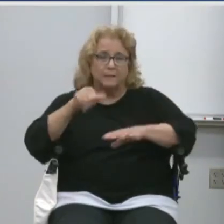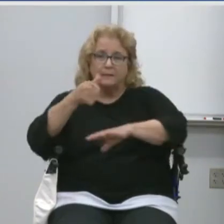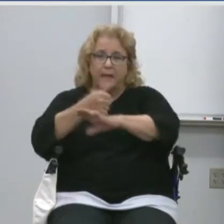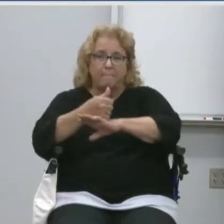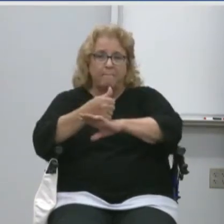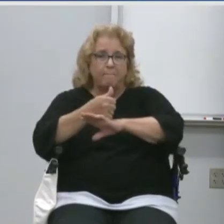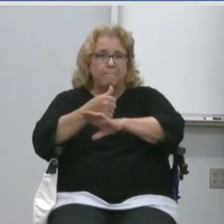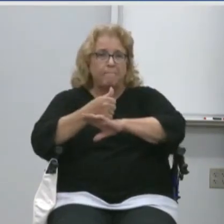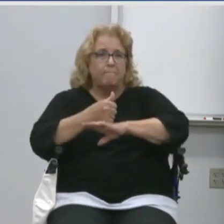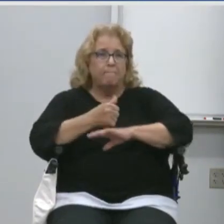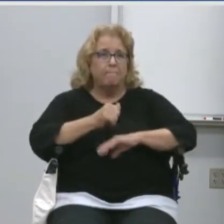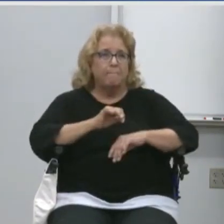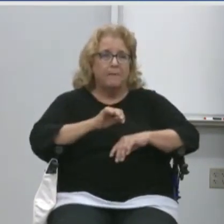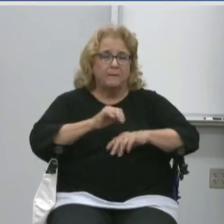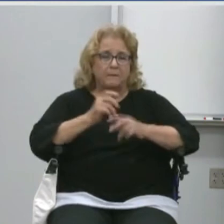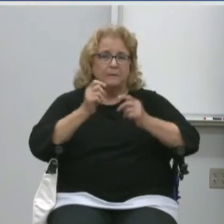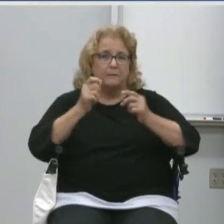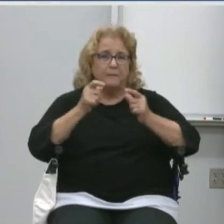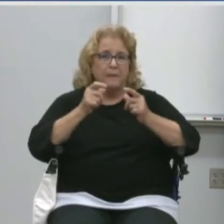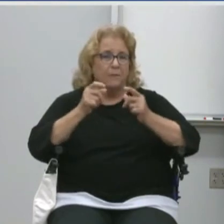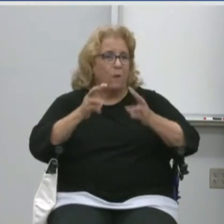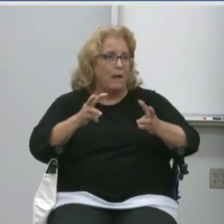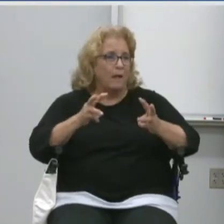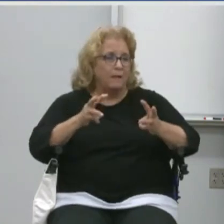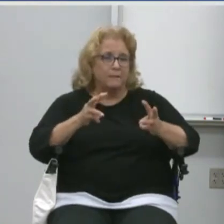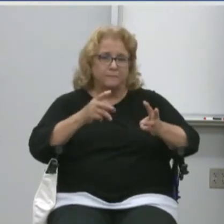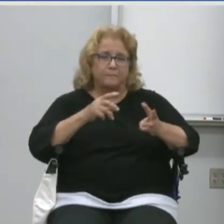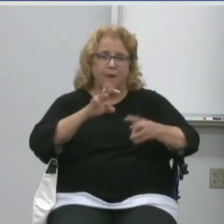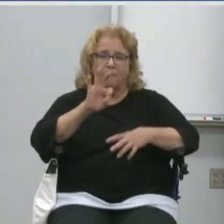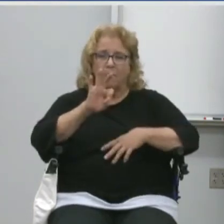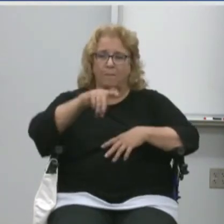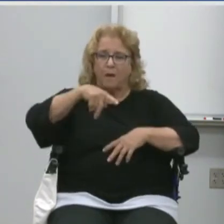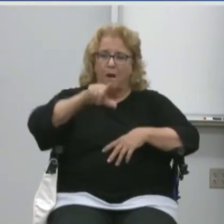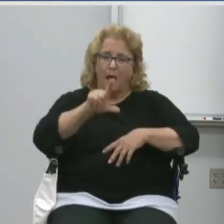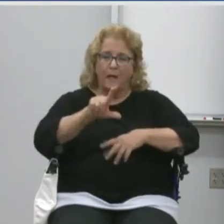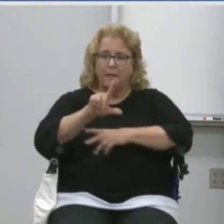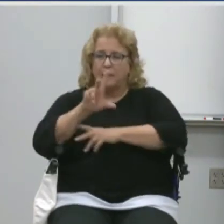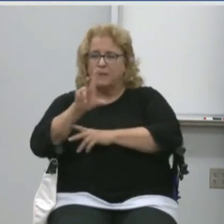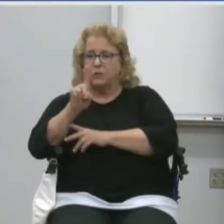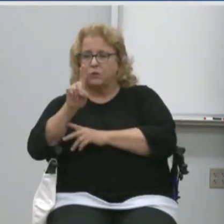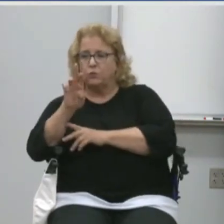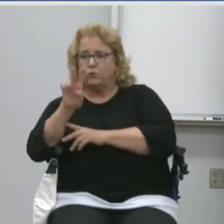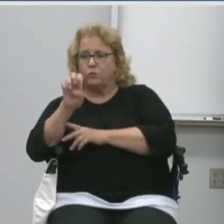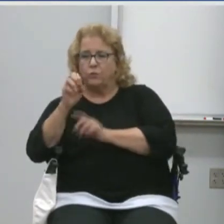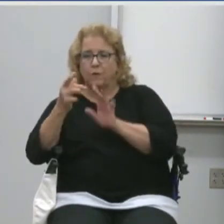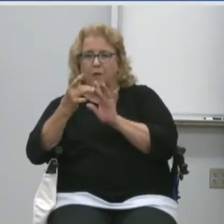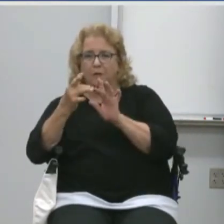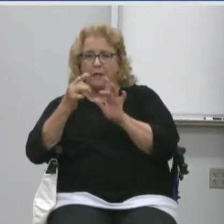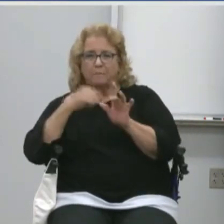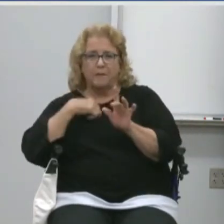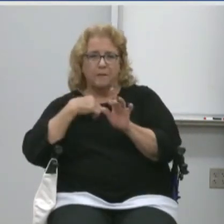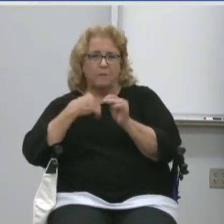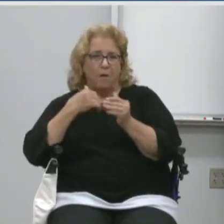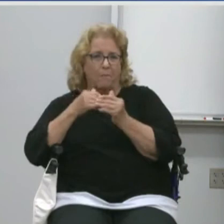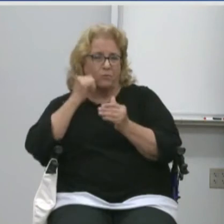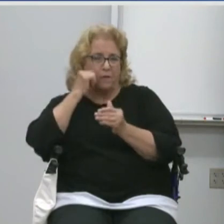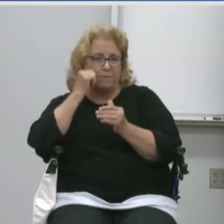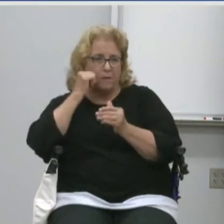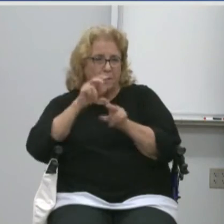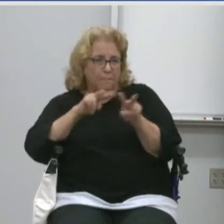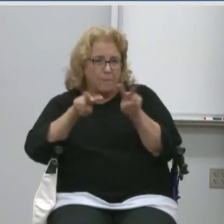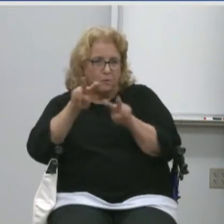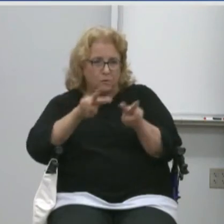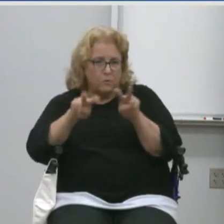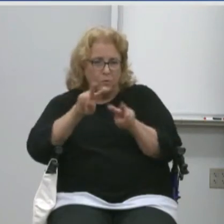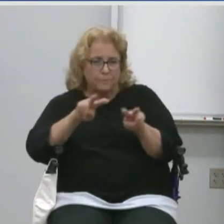Speedway. Both Florida Power and Light and Duke Energy have been in touch with me almost daily as we monitor the conditions